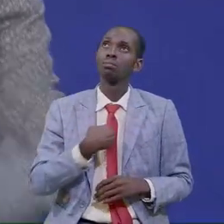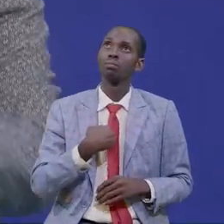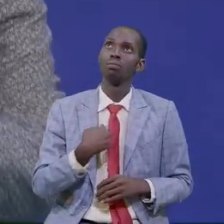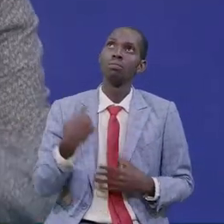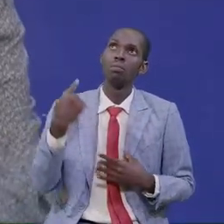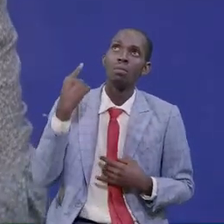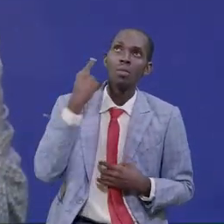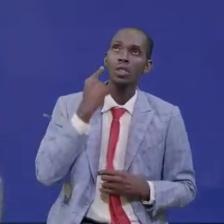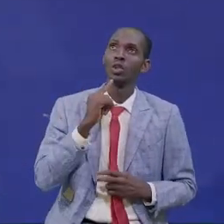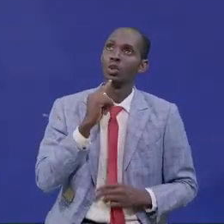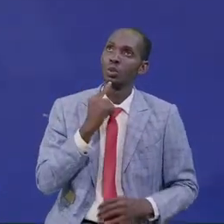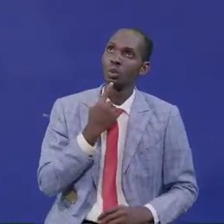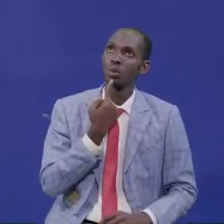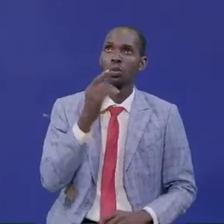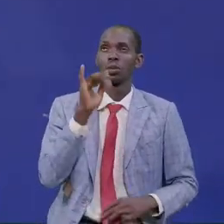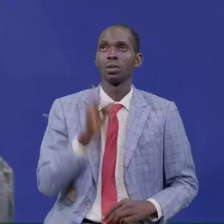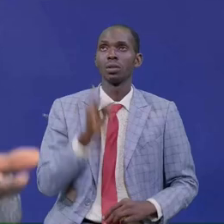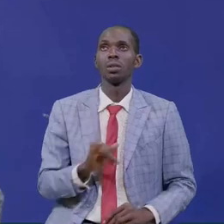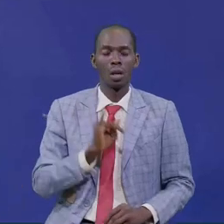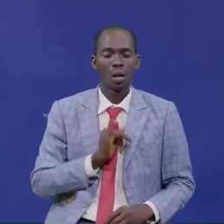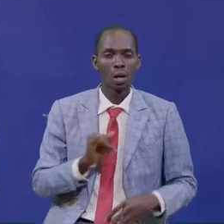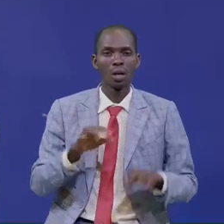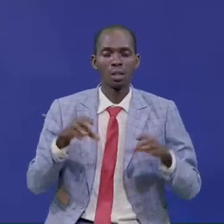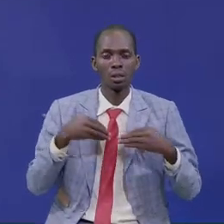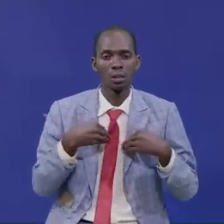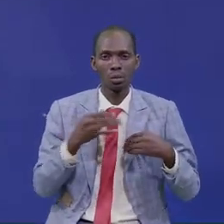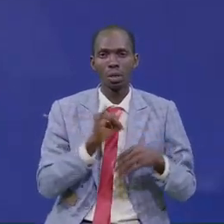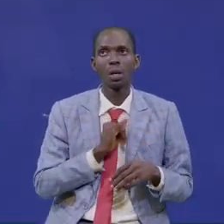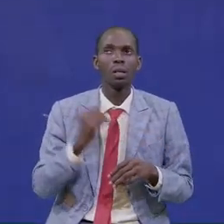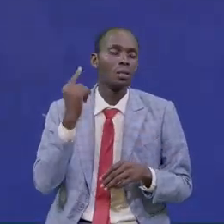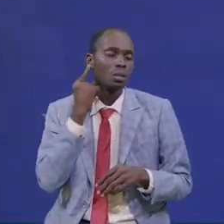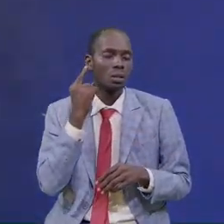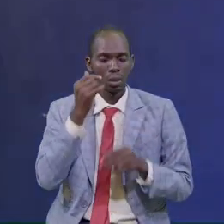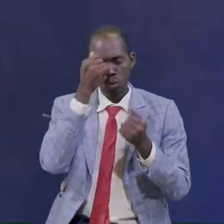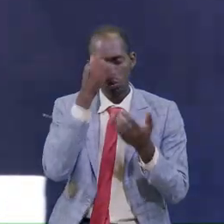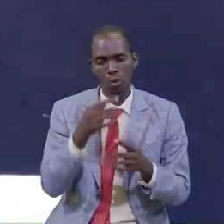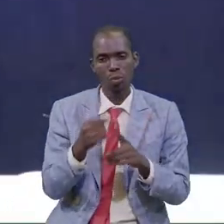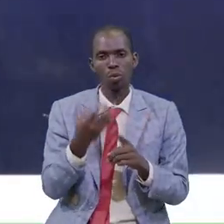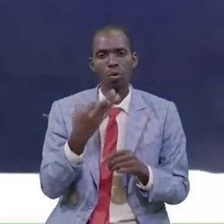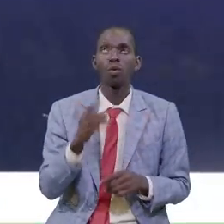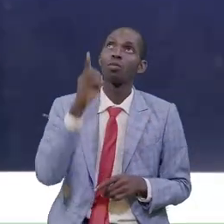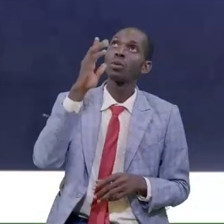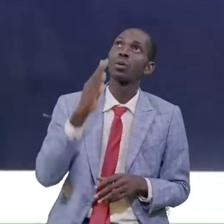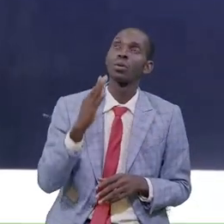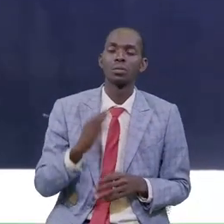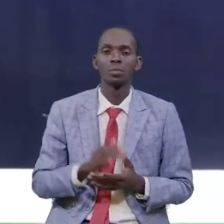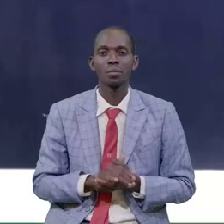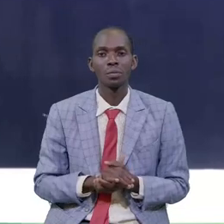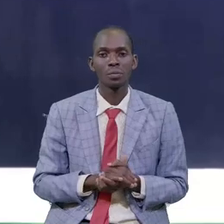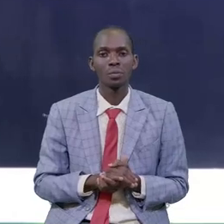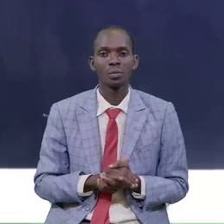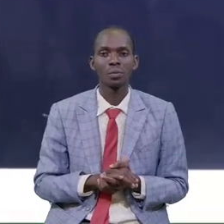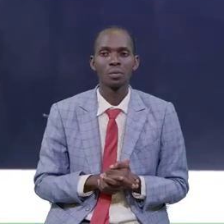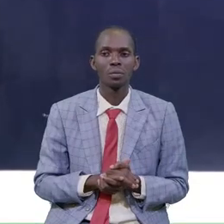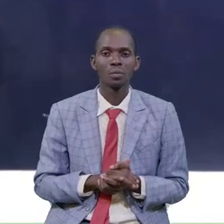Listen diligently. I hearken unto the word of the Lord my God. Ne suis pas les autres. Laisse les autres. Faut pas suivre les autres.